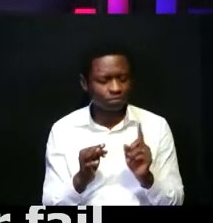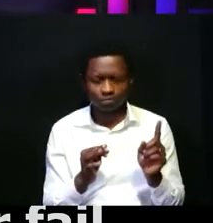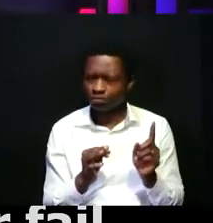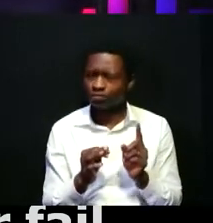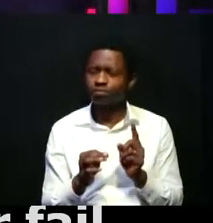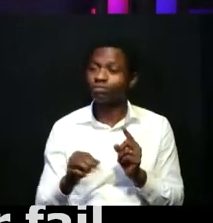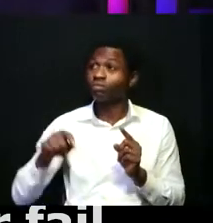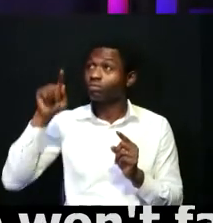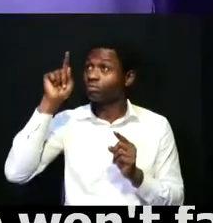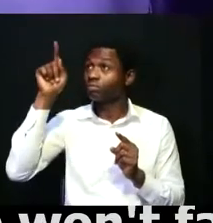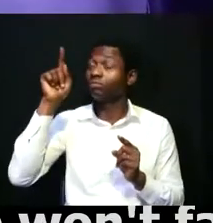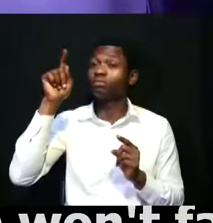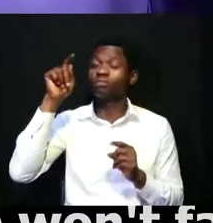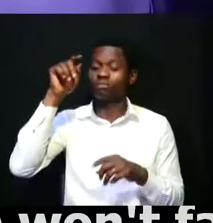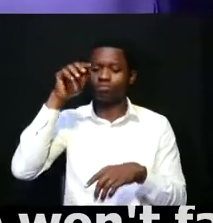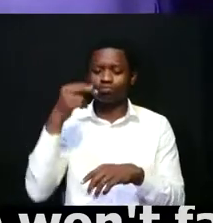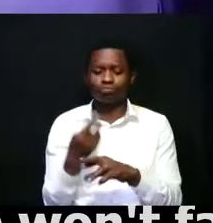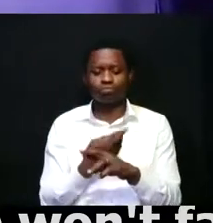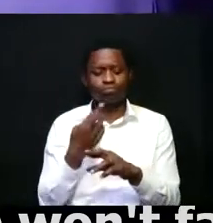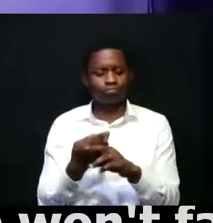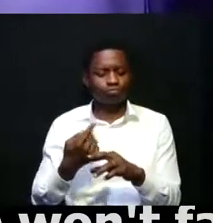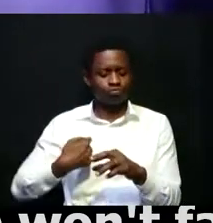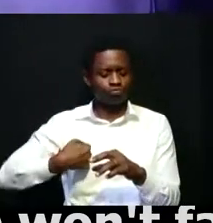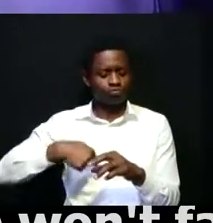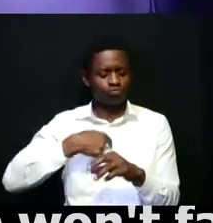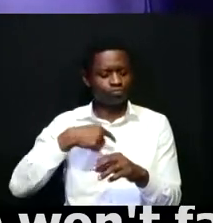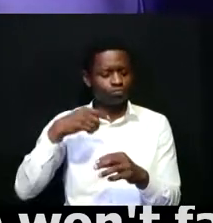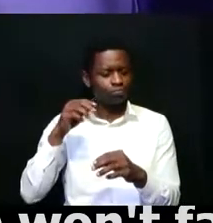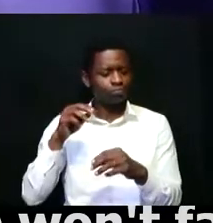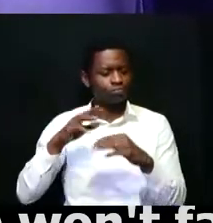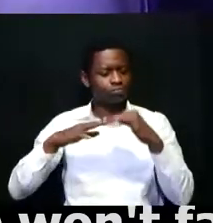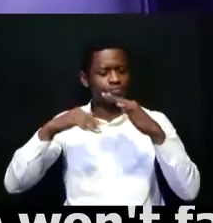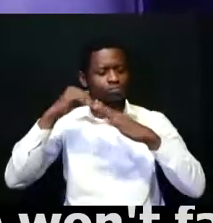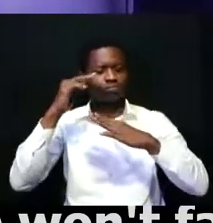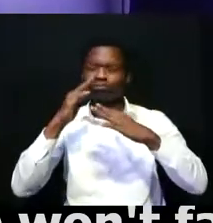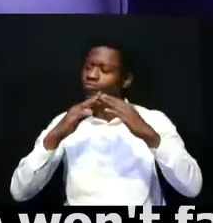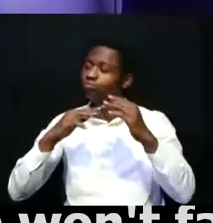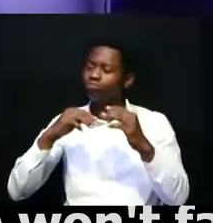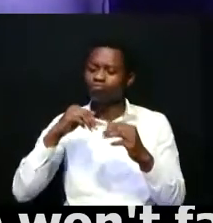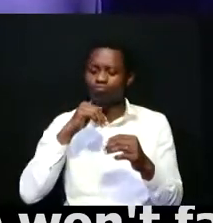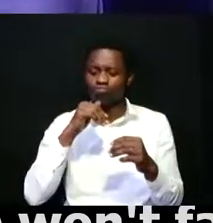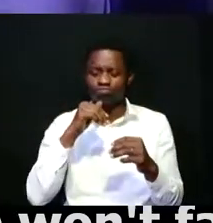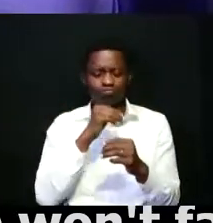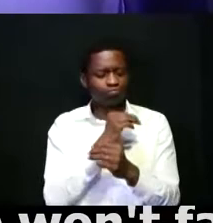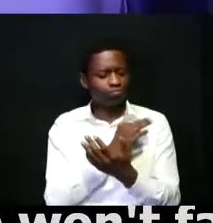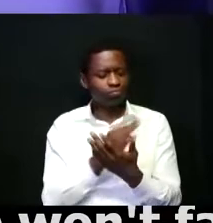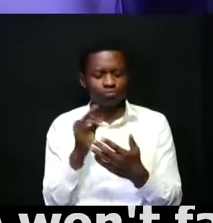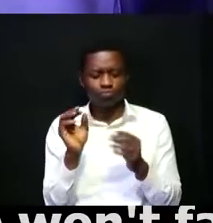fail. He's a rock on which we build. We won't